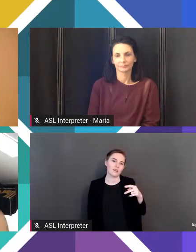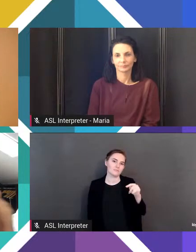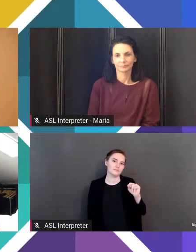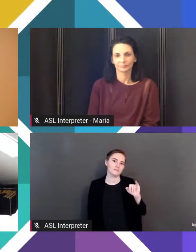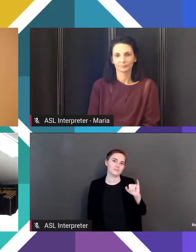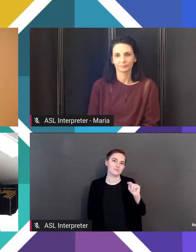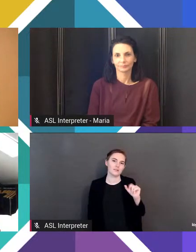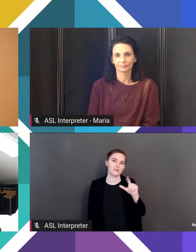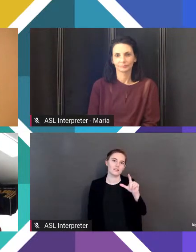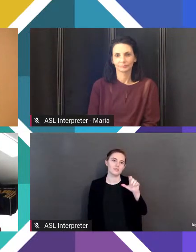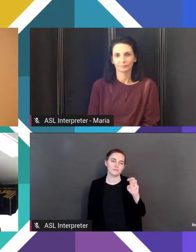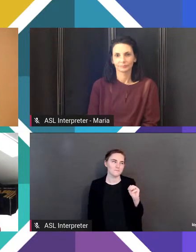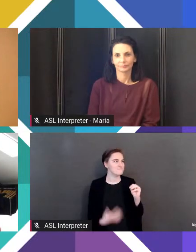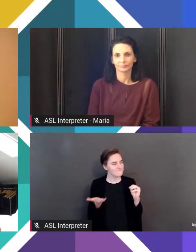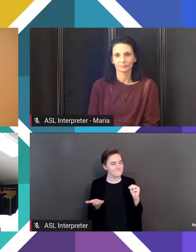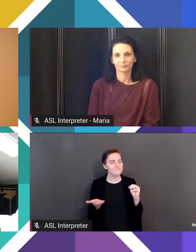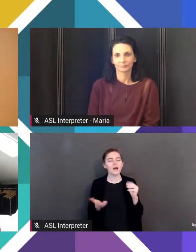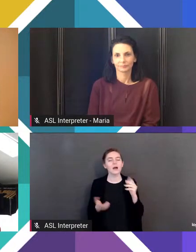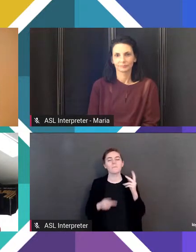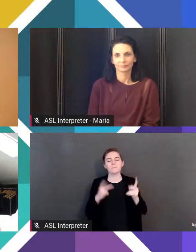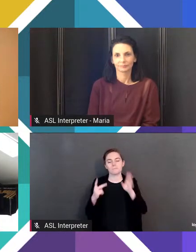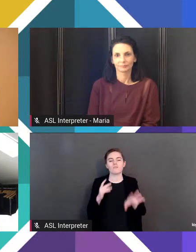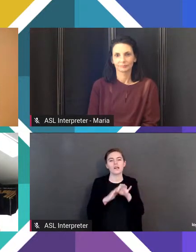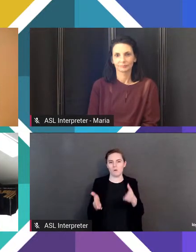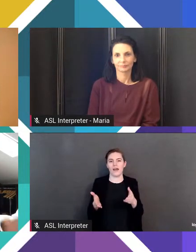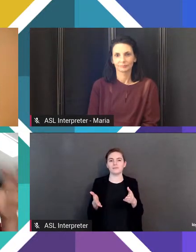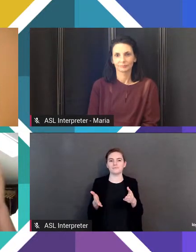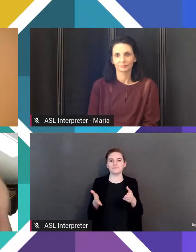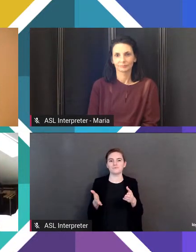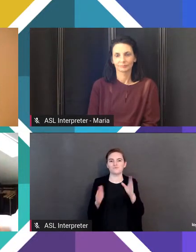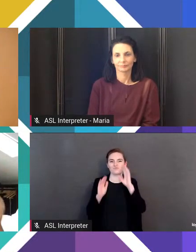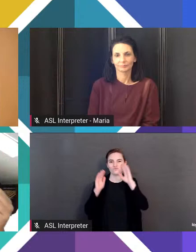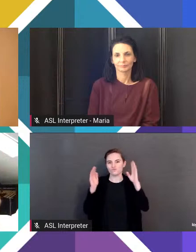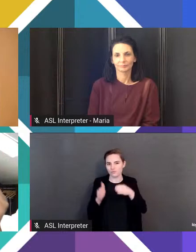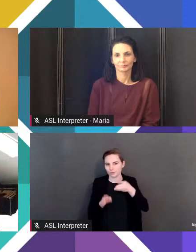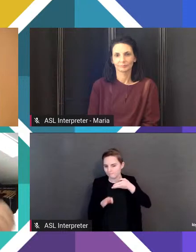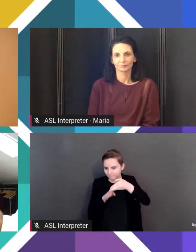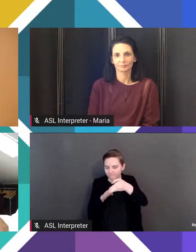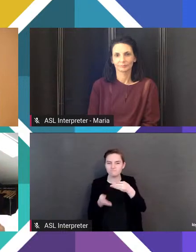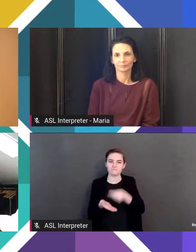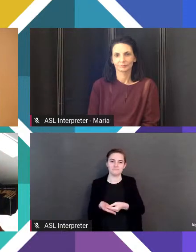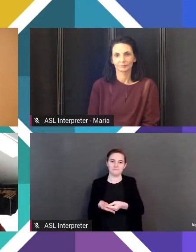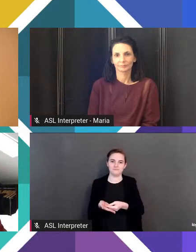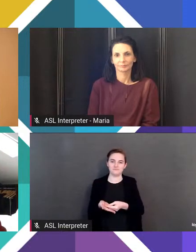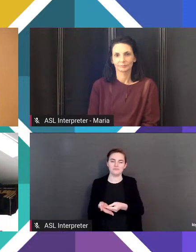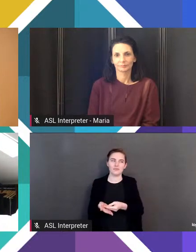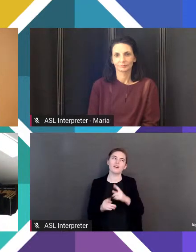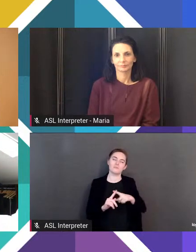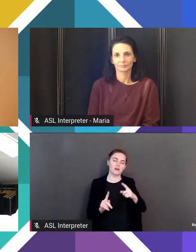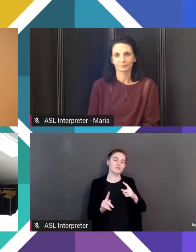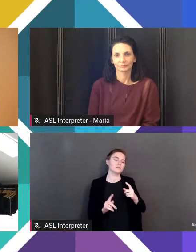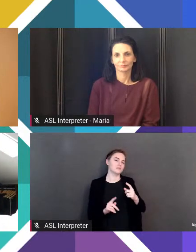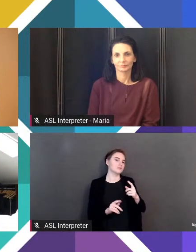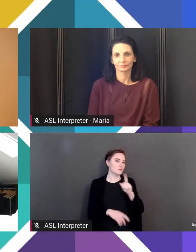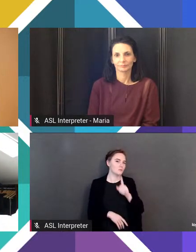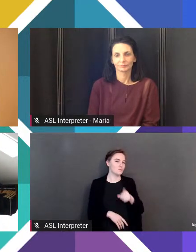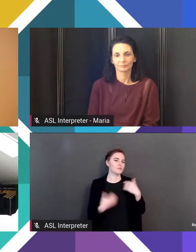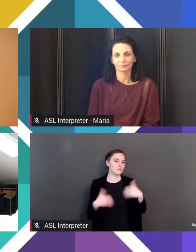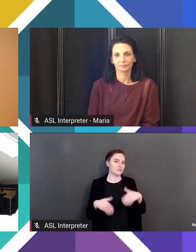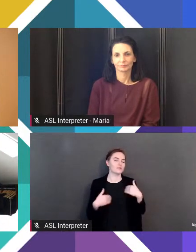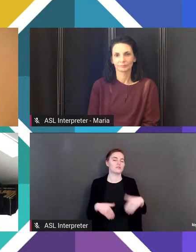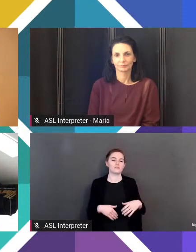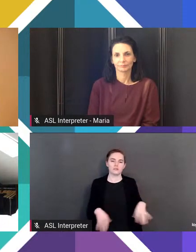or people will find a way to capitalize on it. But I think it's really important that we're like recognizing where it comes from and the history, and that